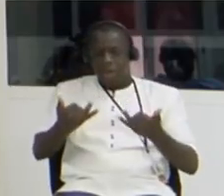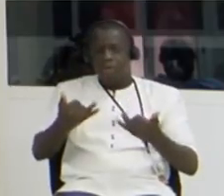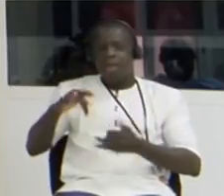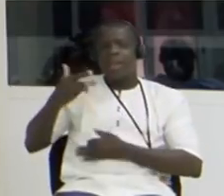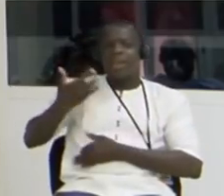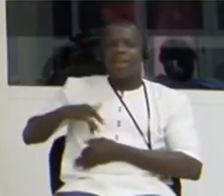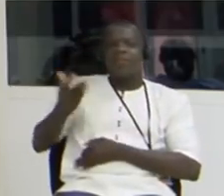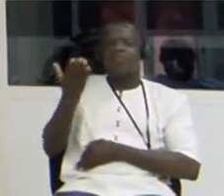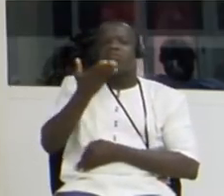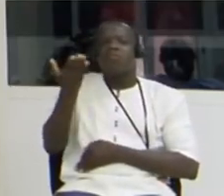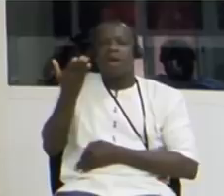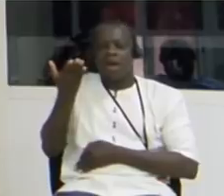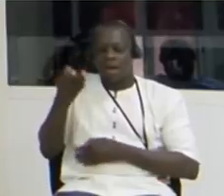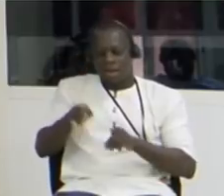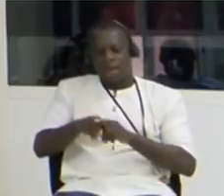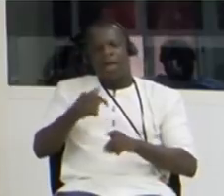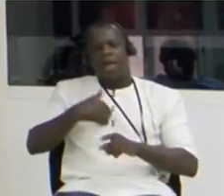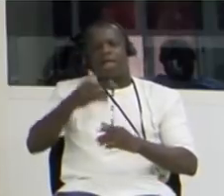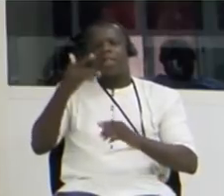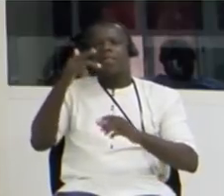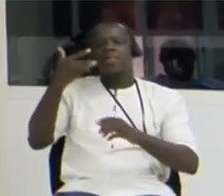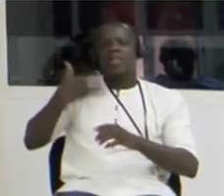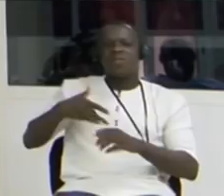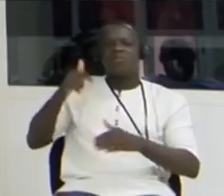Currently, I live in Keseri.